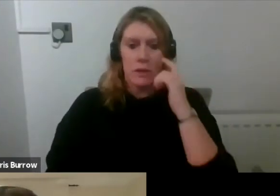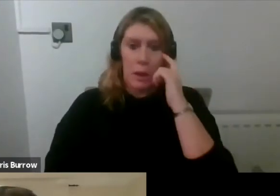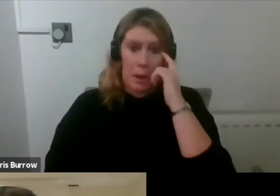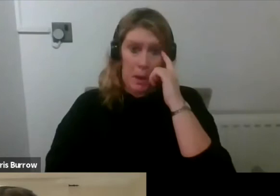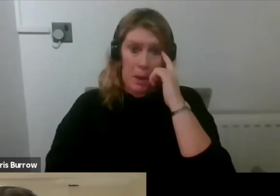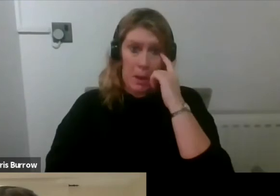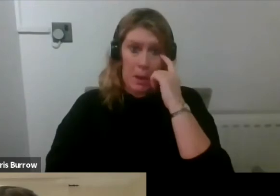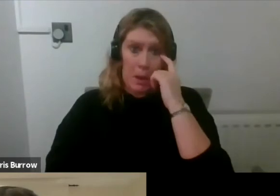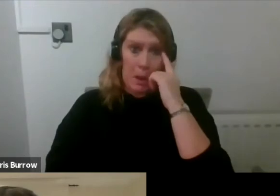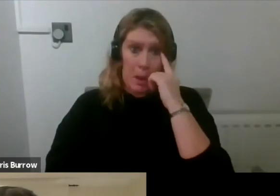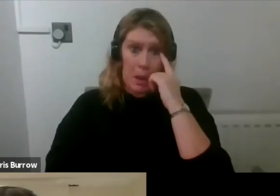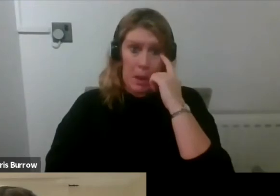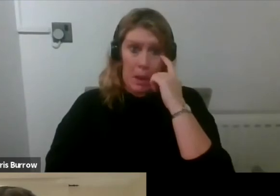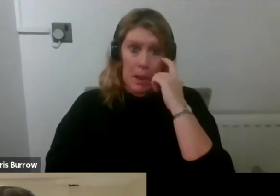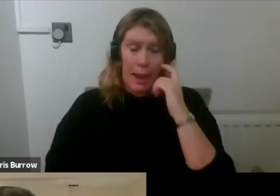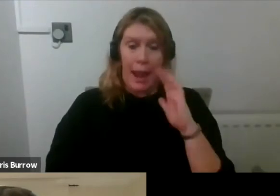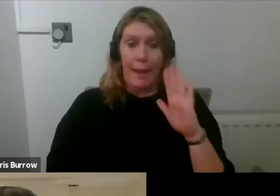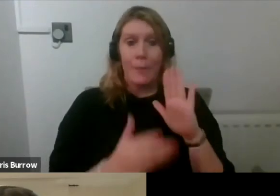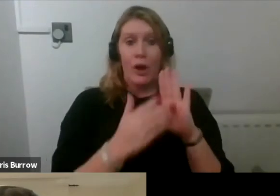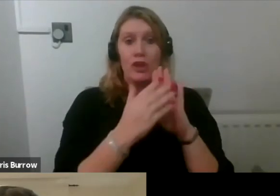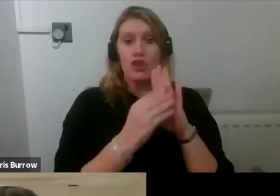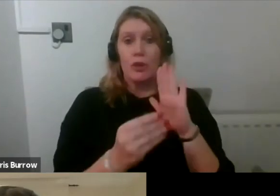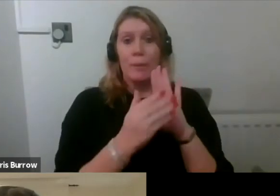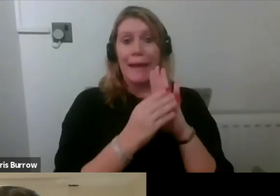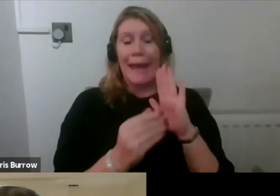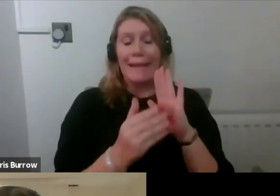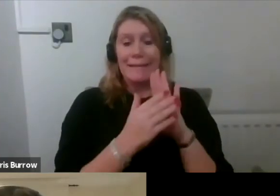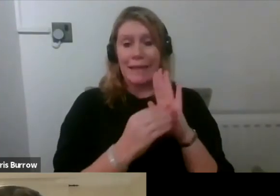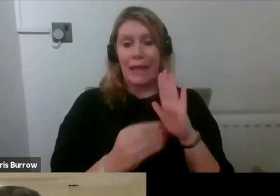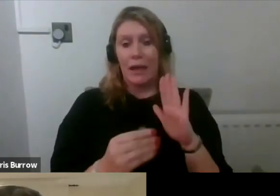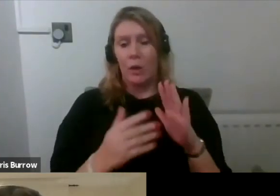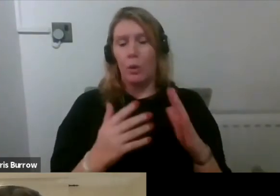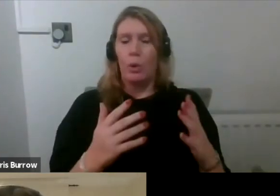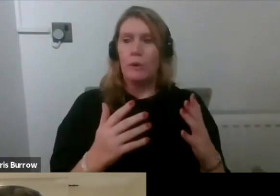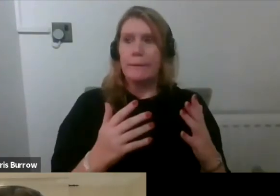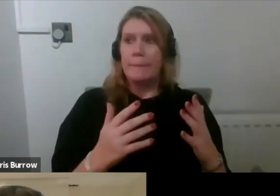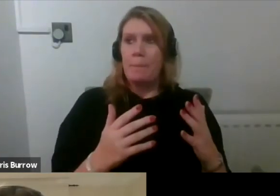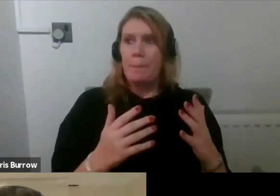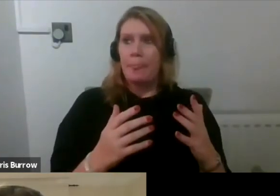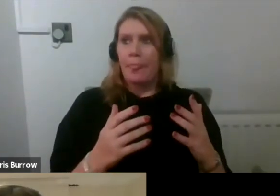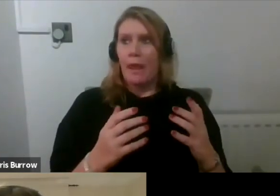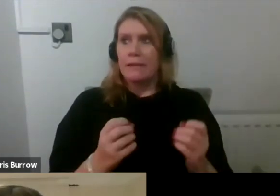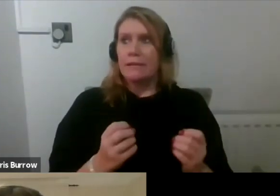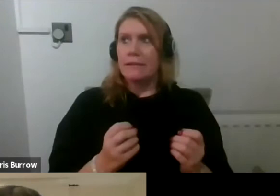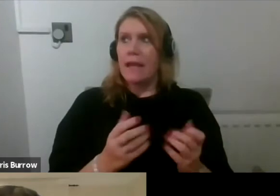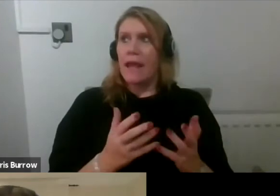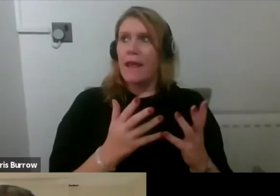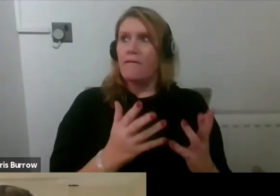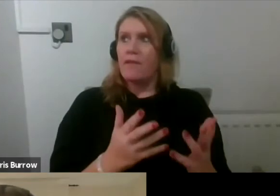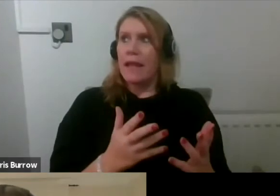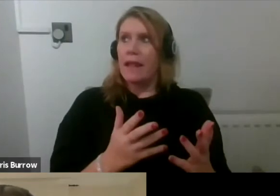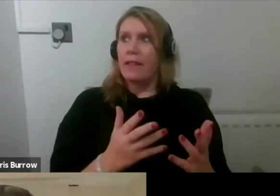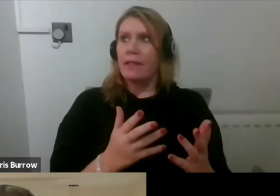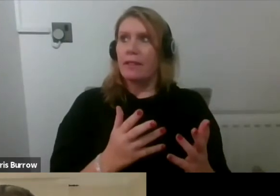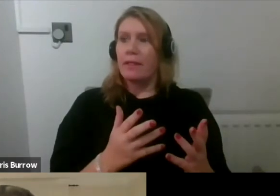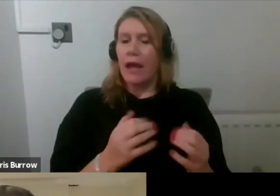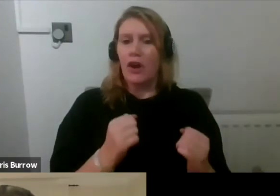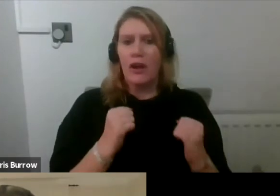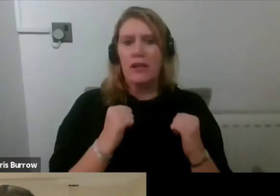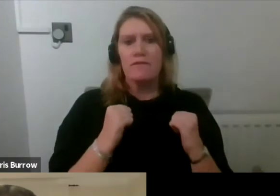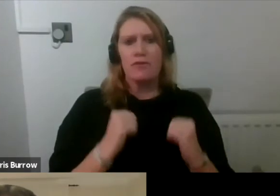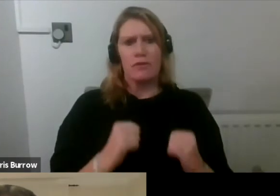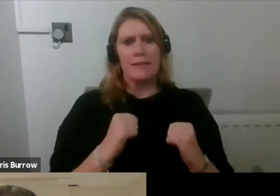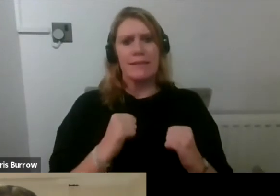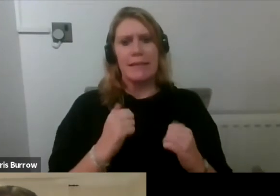by duplicating, giving it that kind of veracity and filtering it